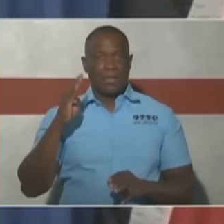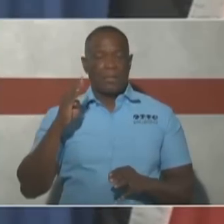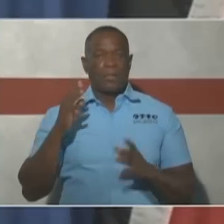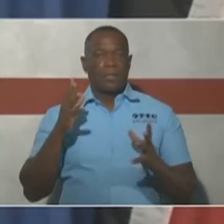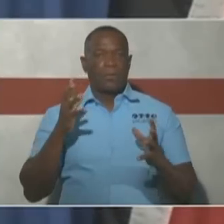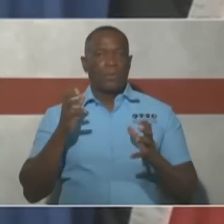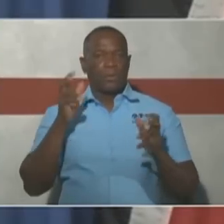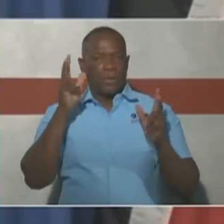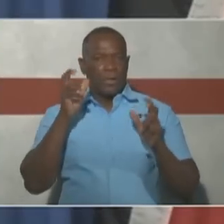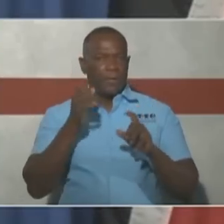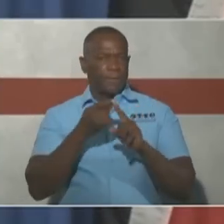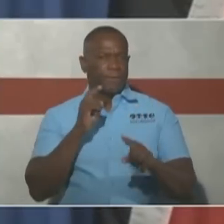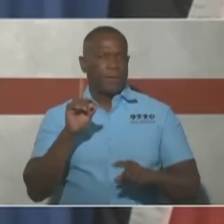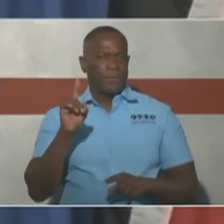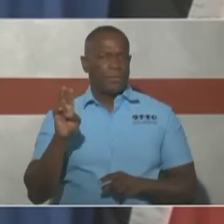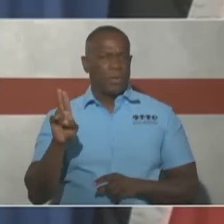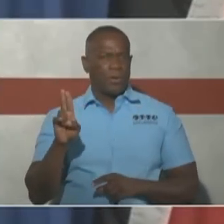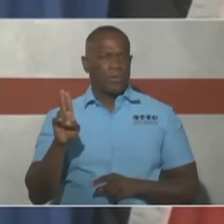Thank you very much, Dr. Richards.